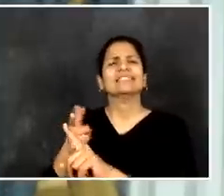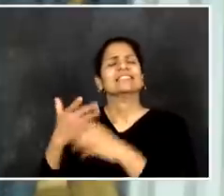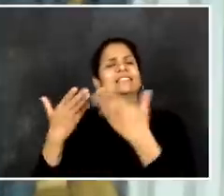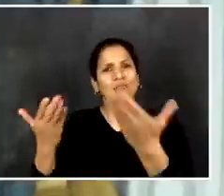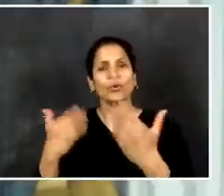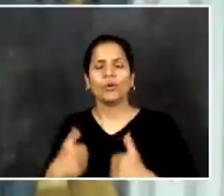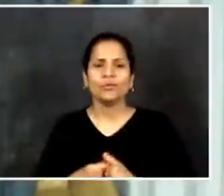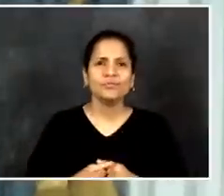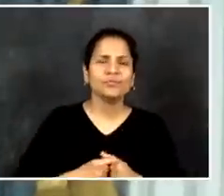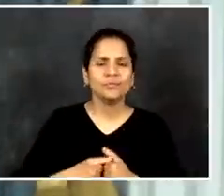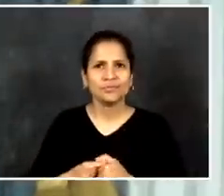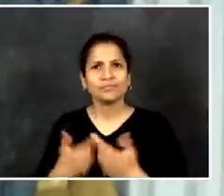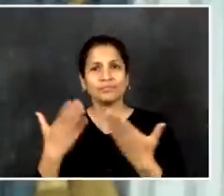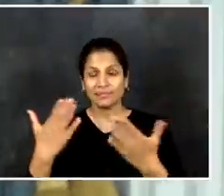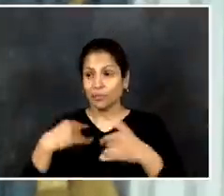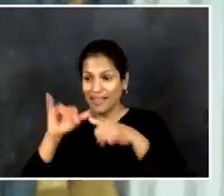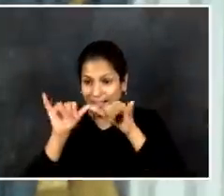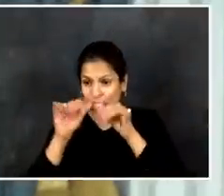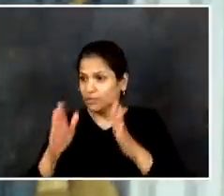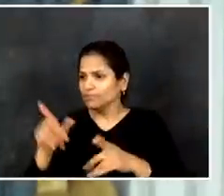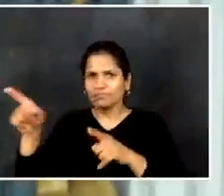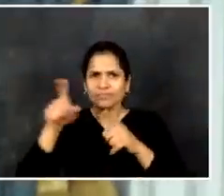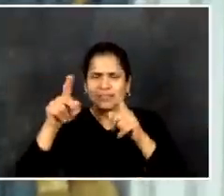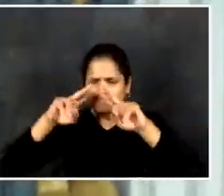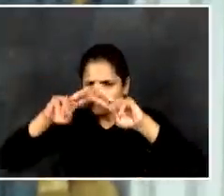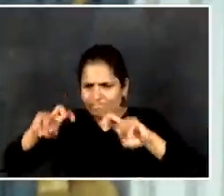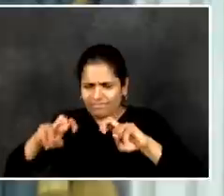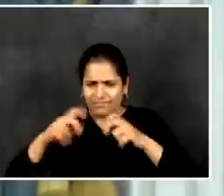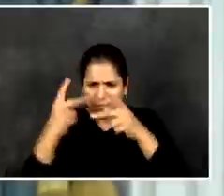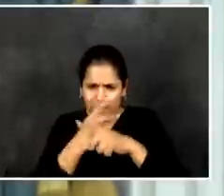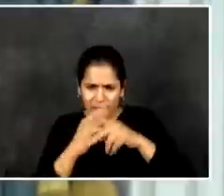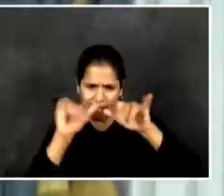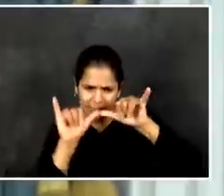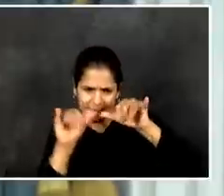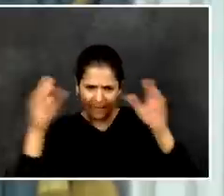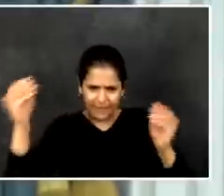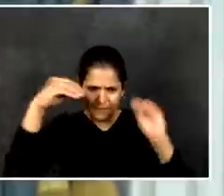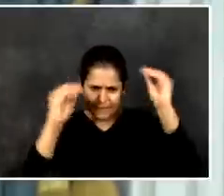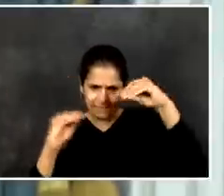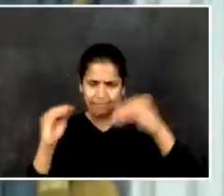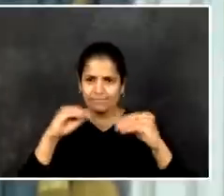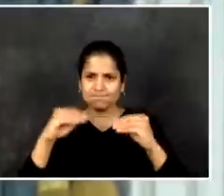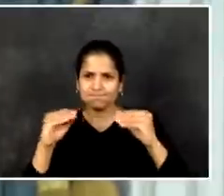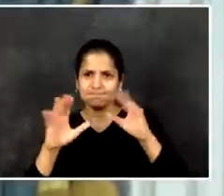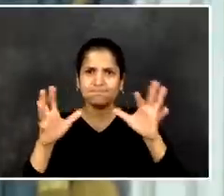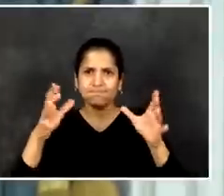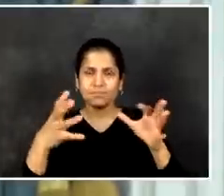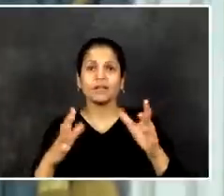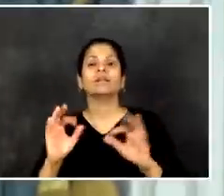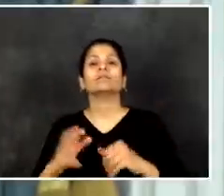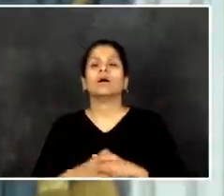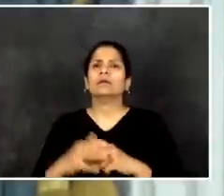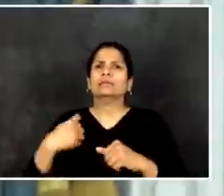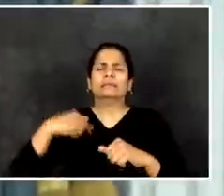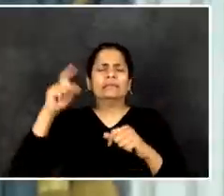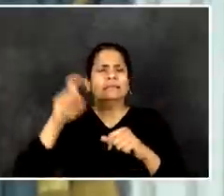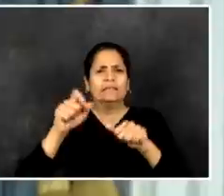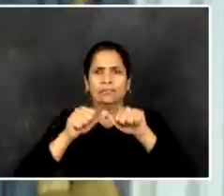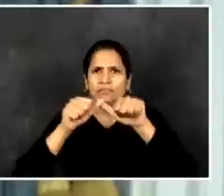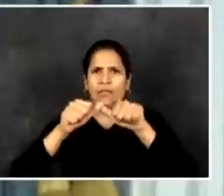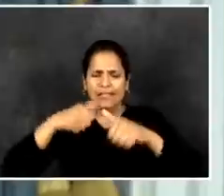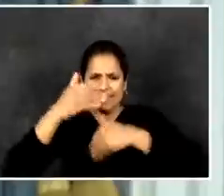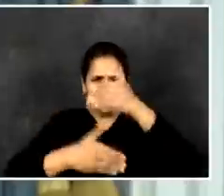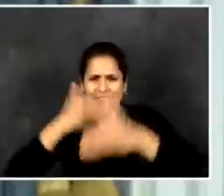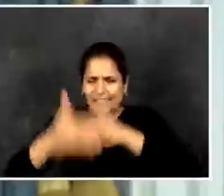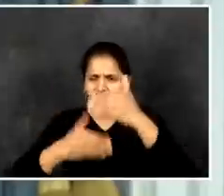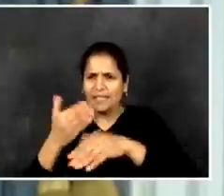feedback. And just seeing what they were going through and seeing how this was a glimmer of light for them gave us a real charge, gave all the engineers